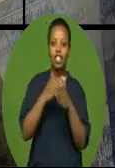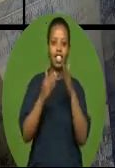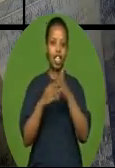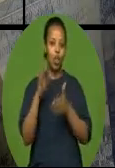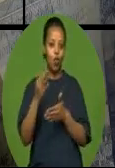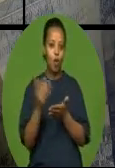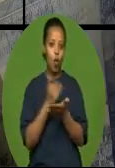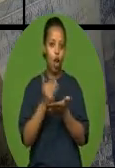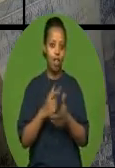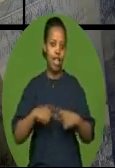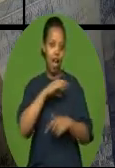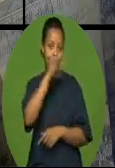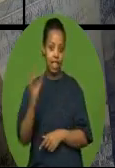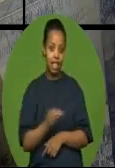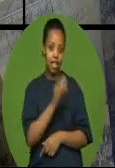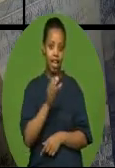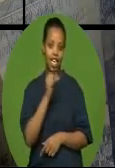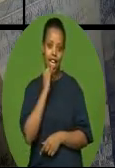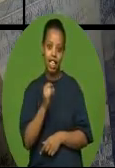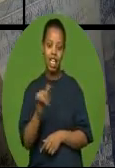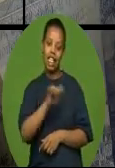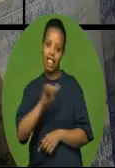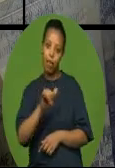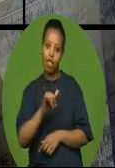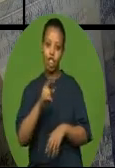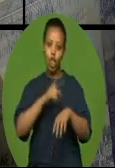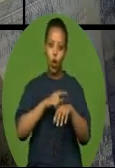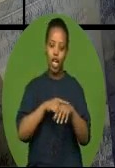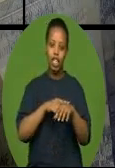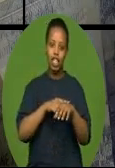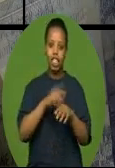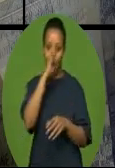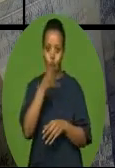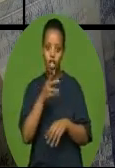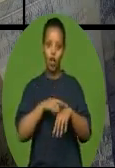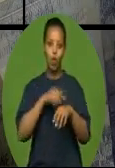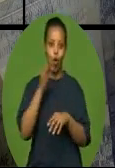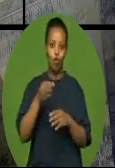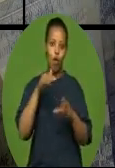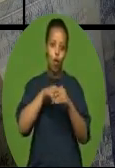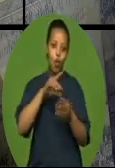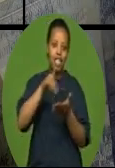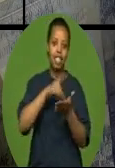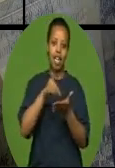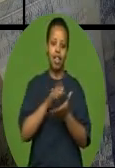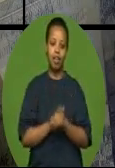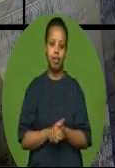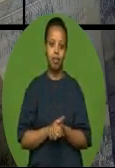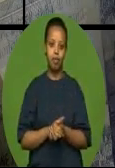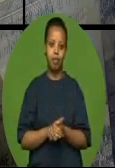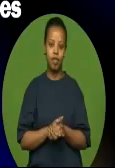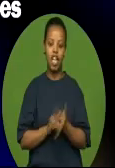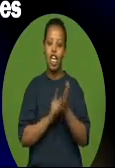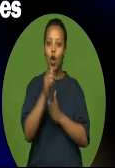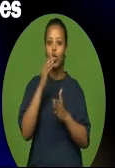The introduction stage of a product life cycle is the same as during the innovation period of floppy